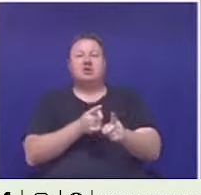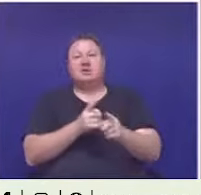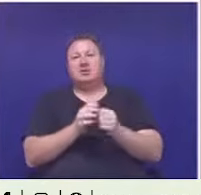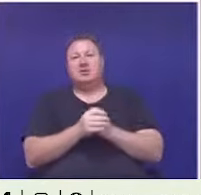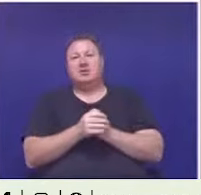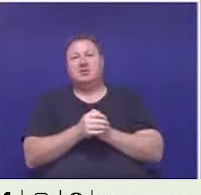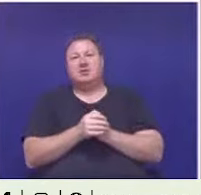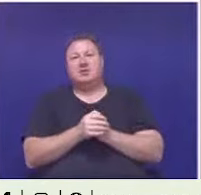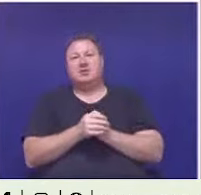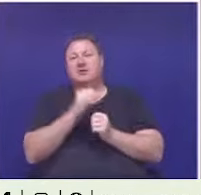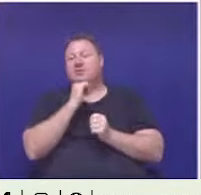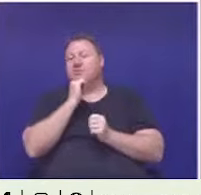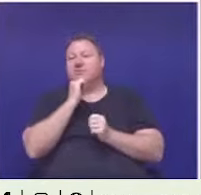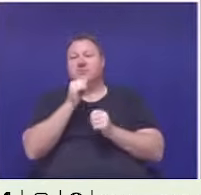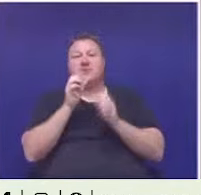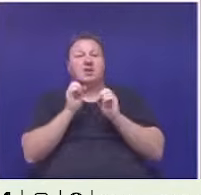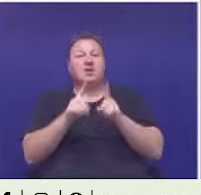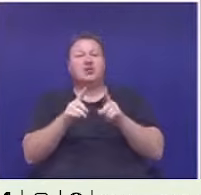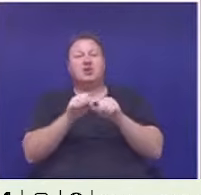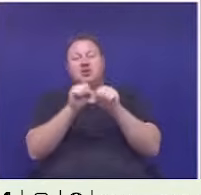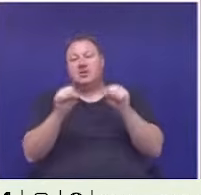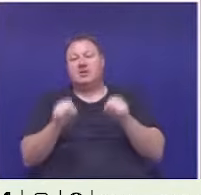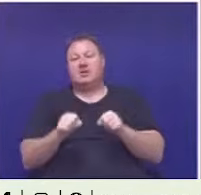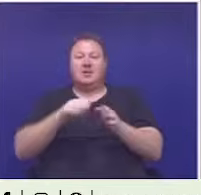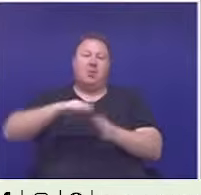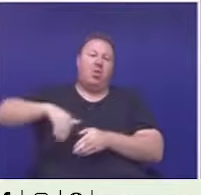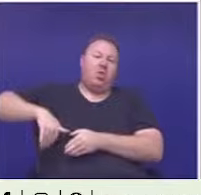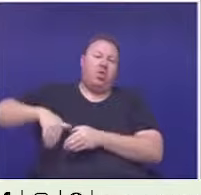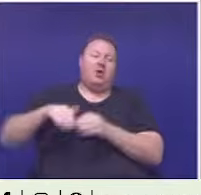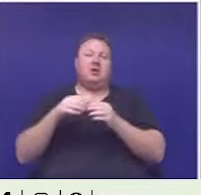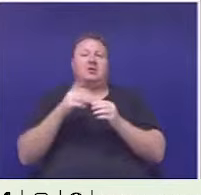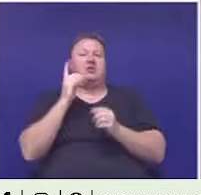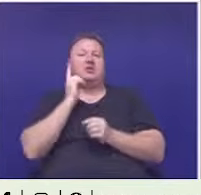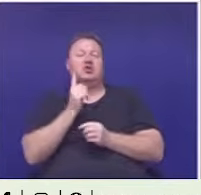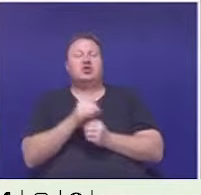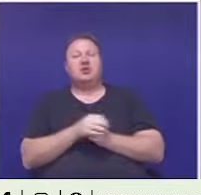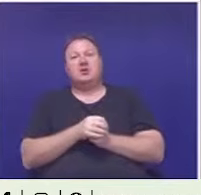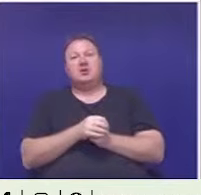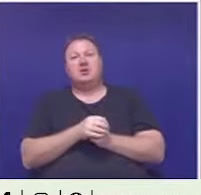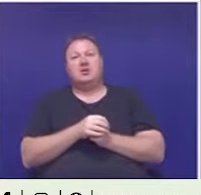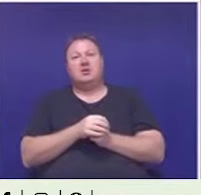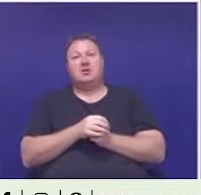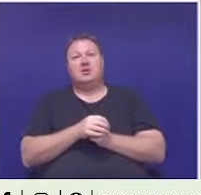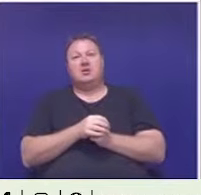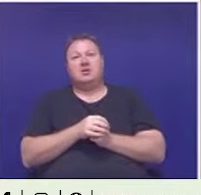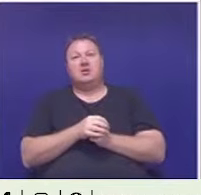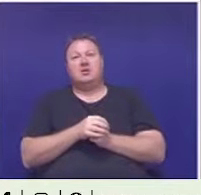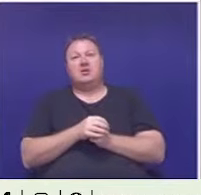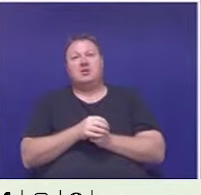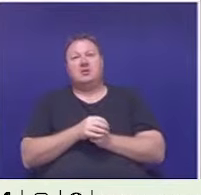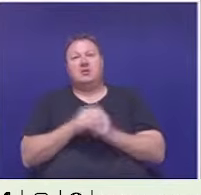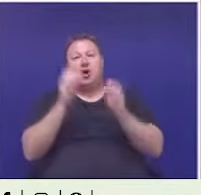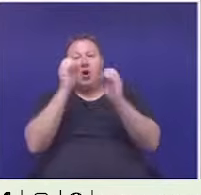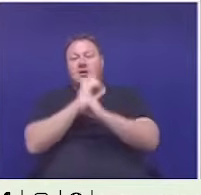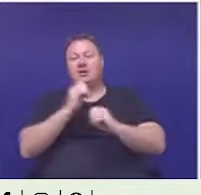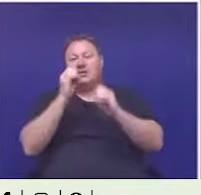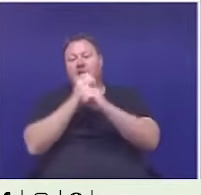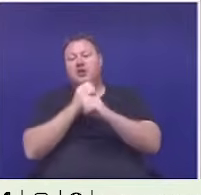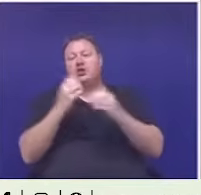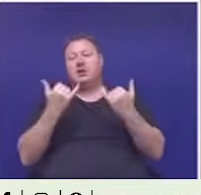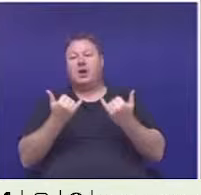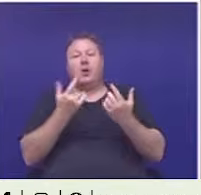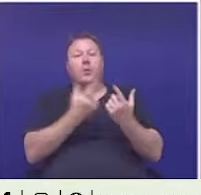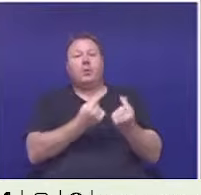this education system that leaves the teacher behind. And so I think with the reorientation that we've undertaken now, there's